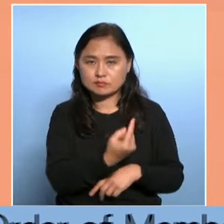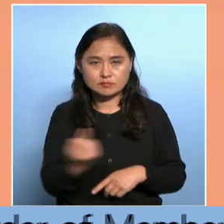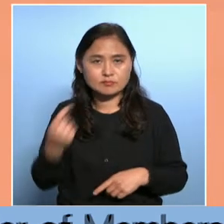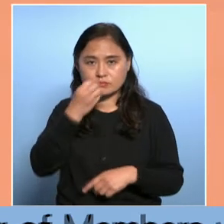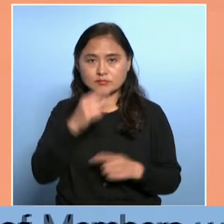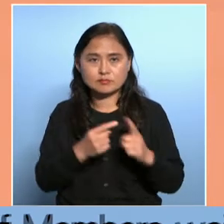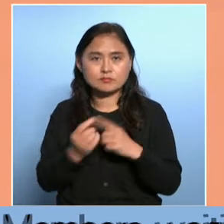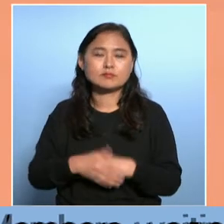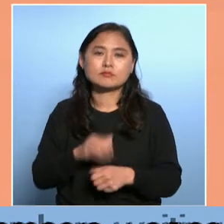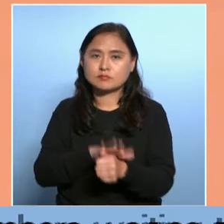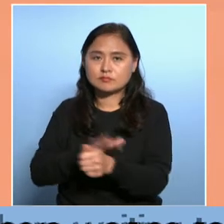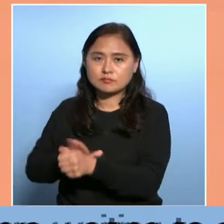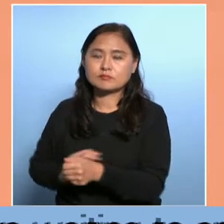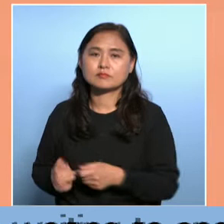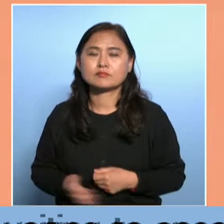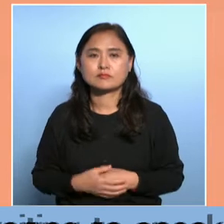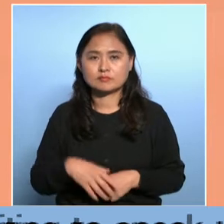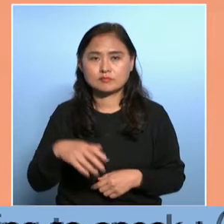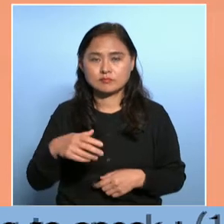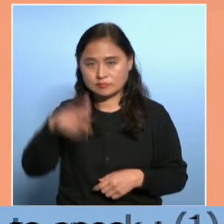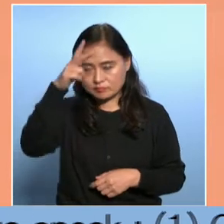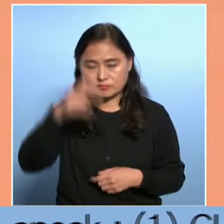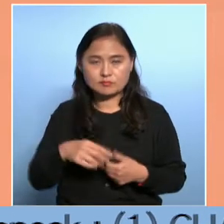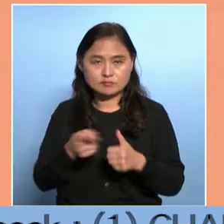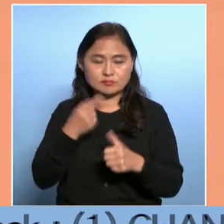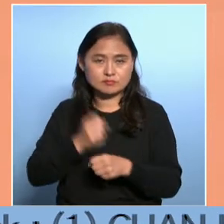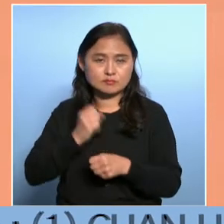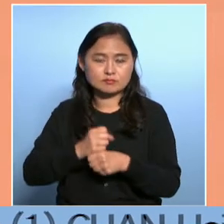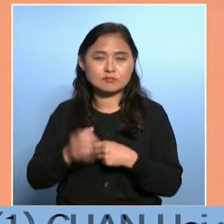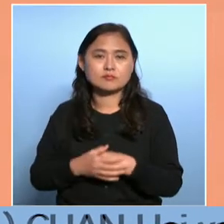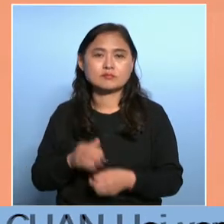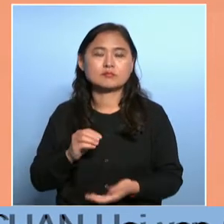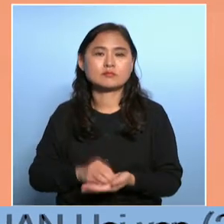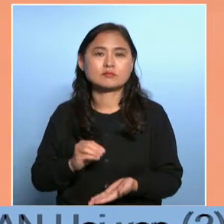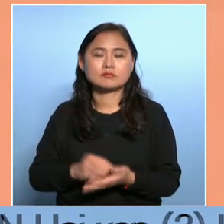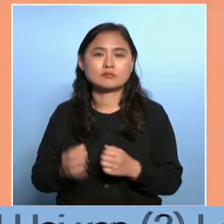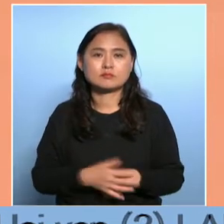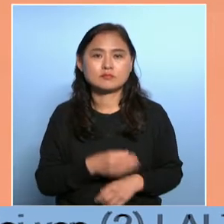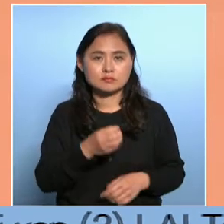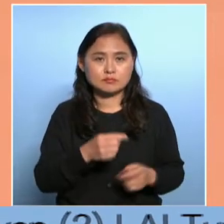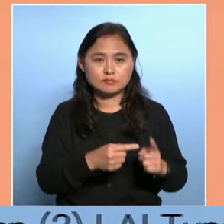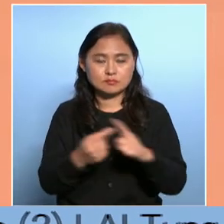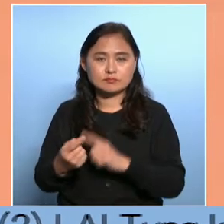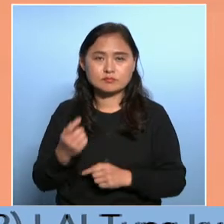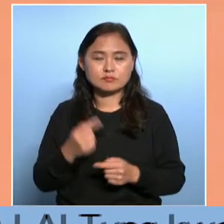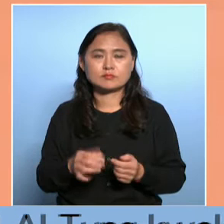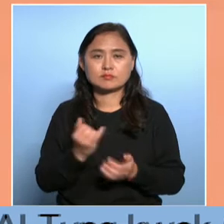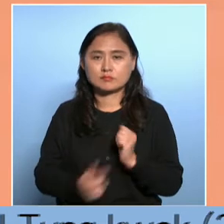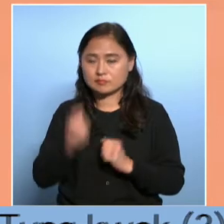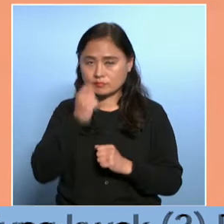and the central government has been paying close attention to what we are doing, and they are very supportive. But the